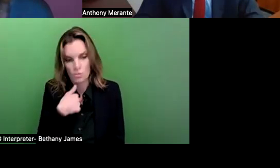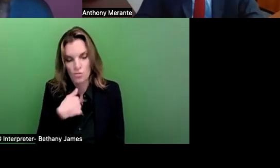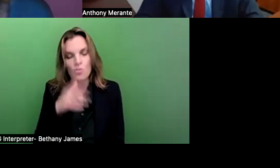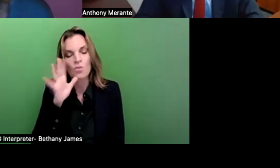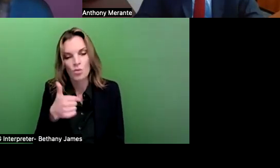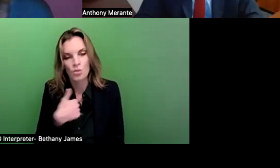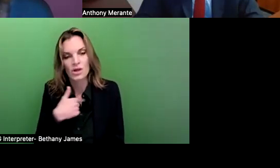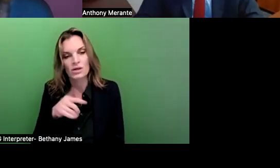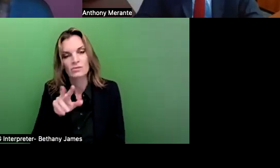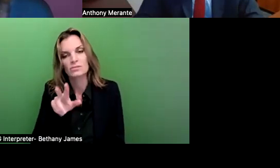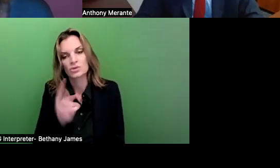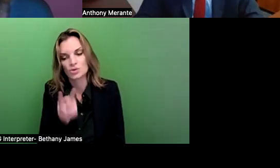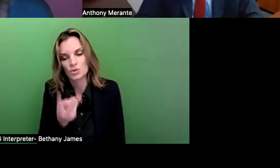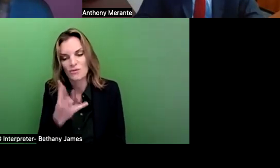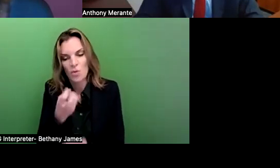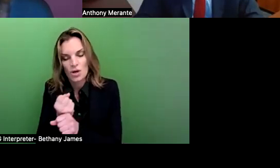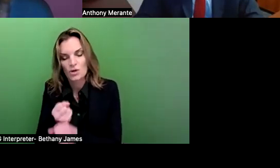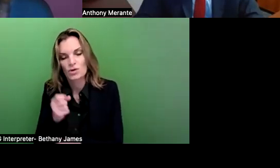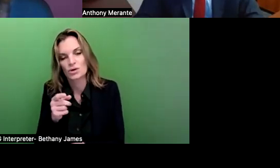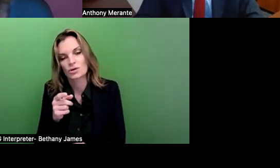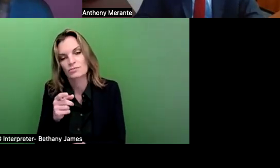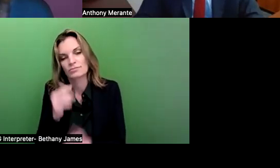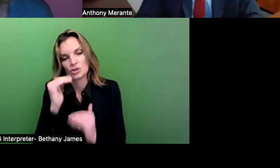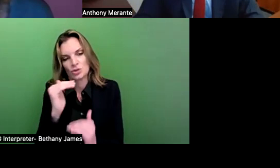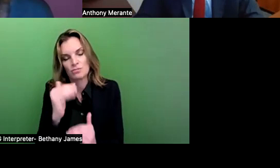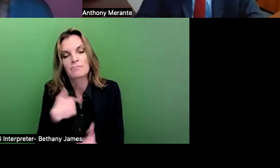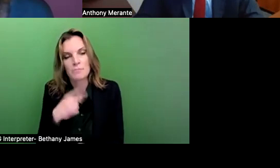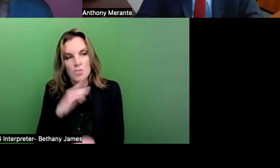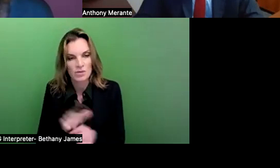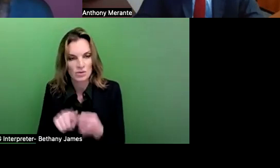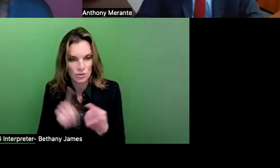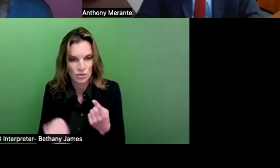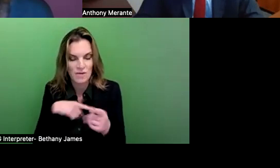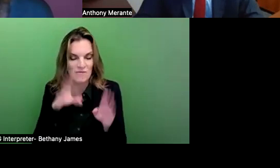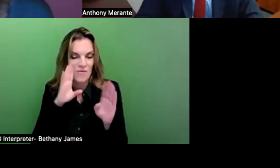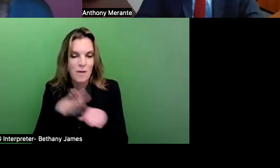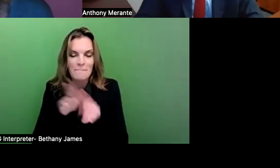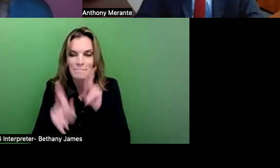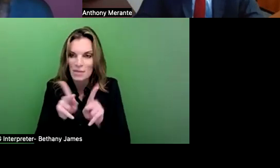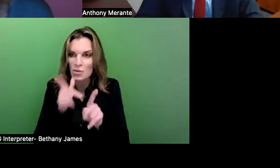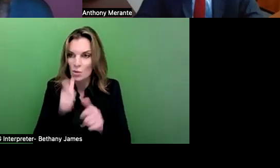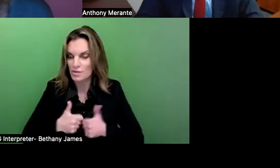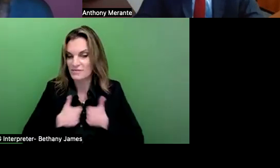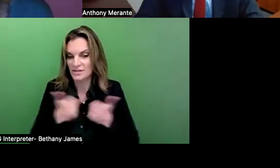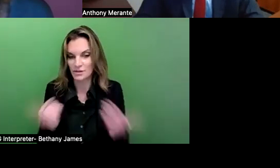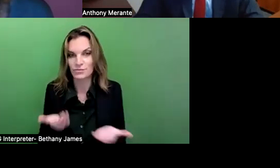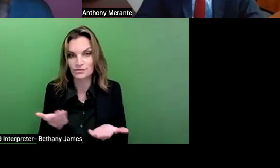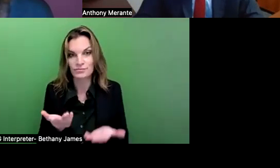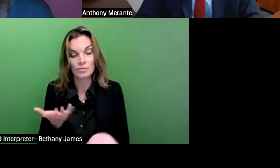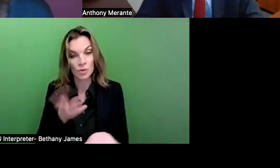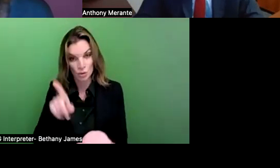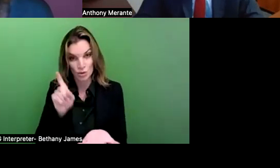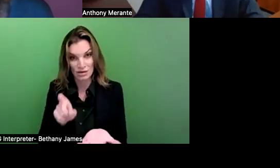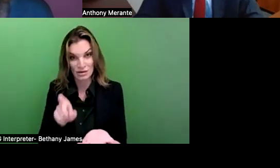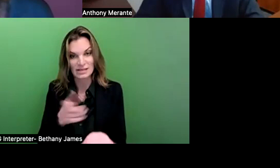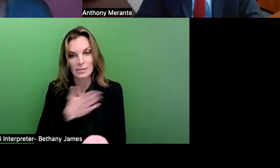4-year terms. That is my promise to the people of the city of Yonkers, because I'm focused on the people of the city of Yonkers. Anything that they need, that is